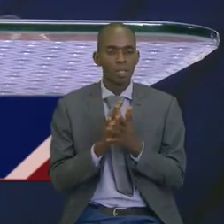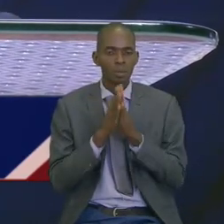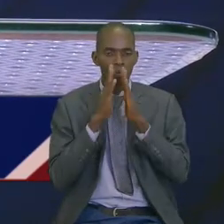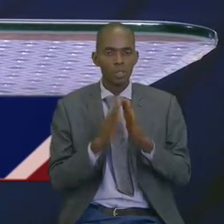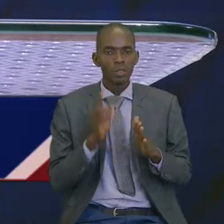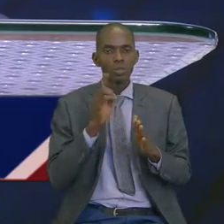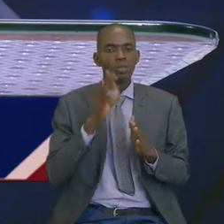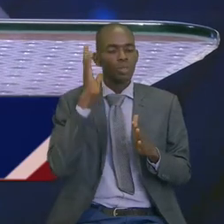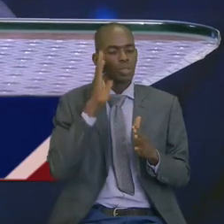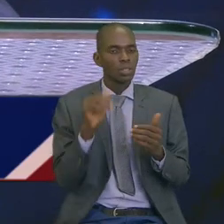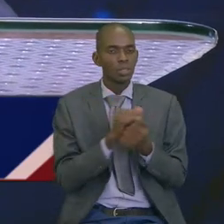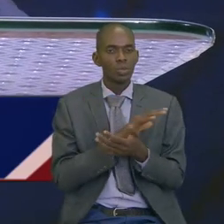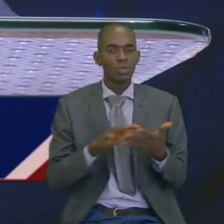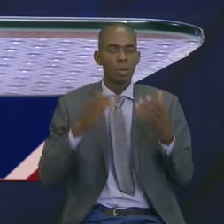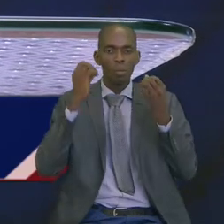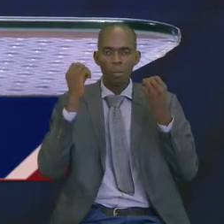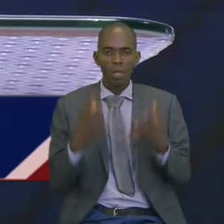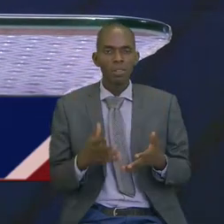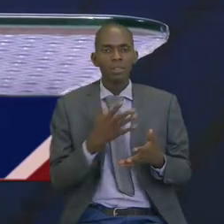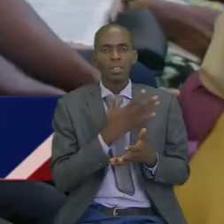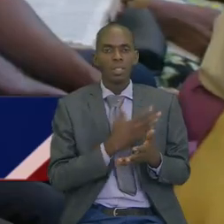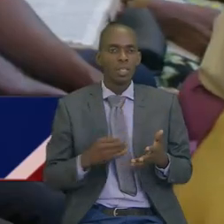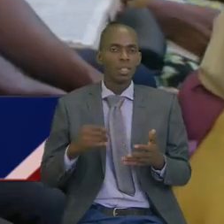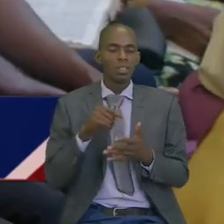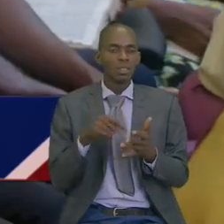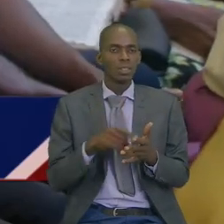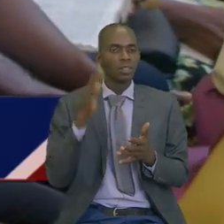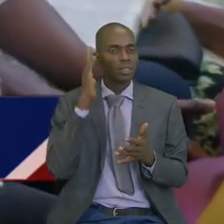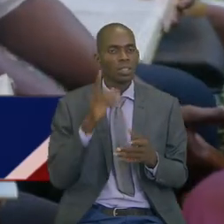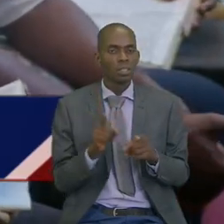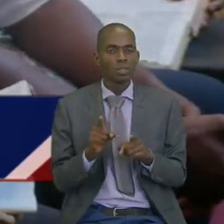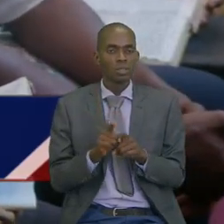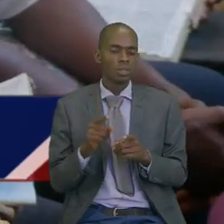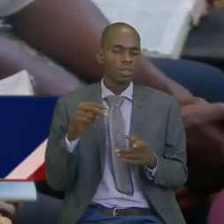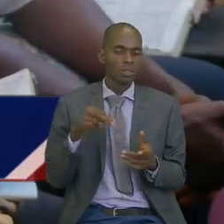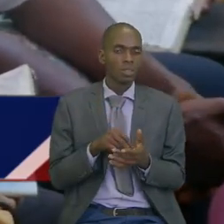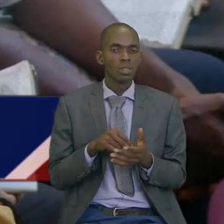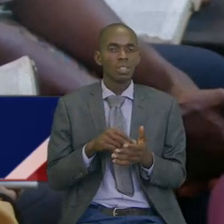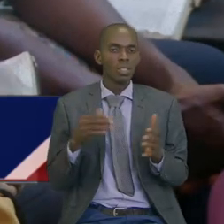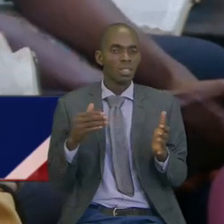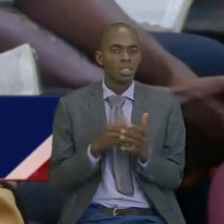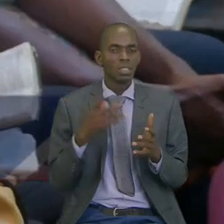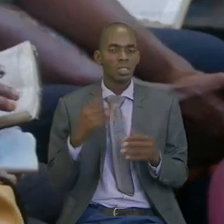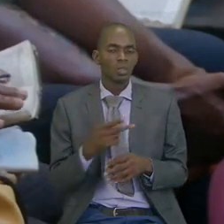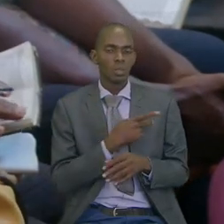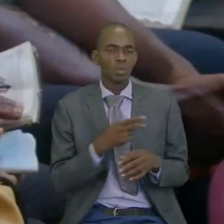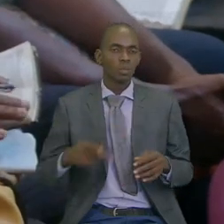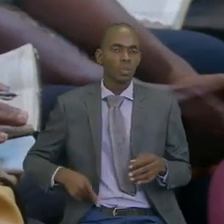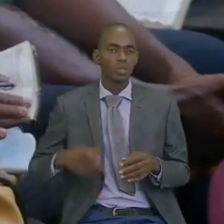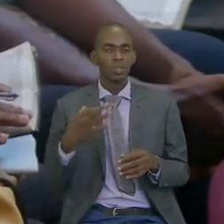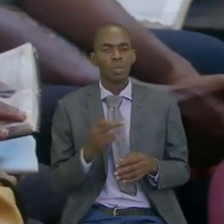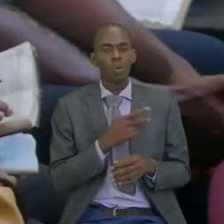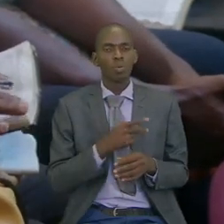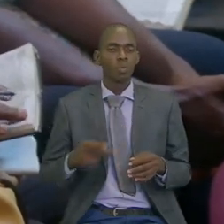destroy many. And he shall also stand up against the prince of princes, that is